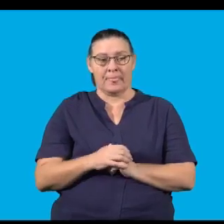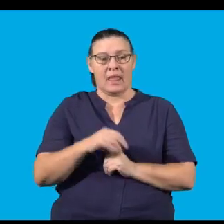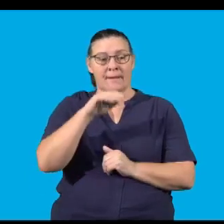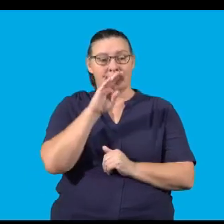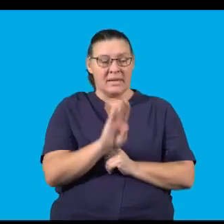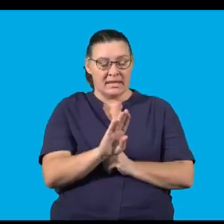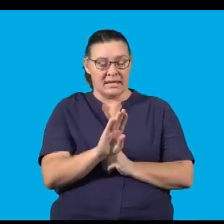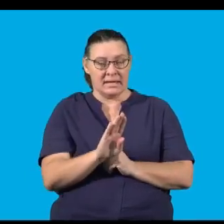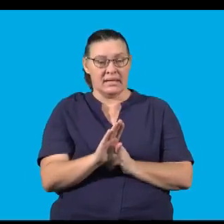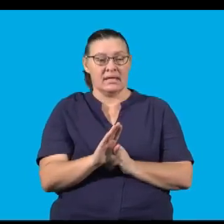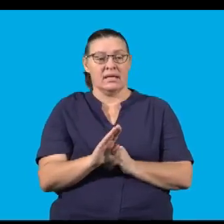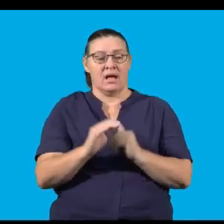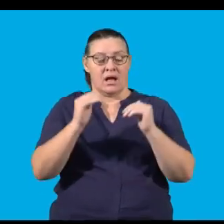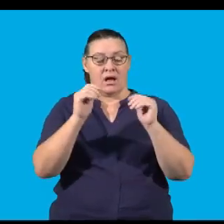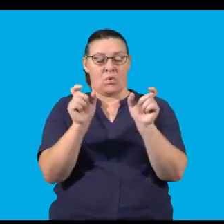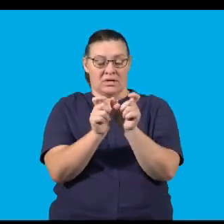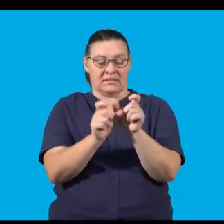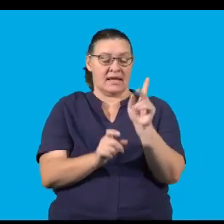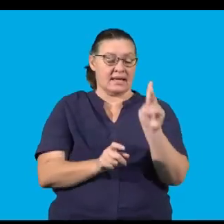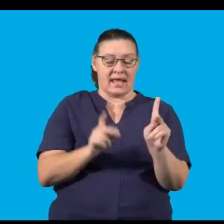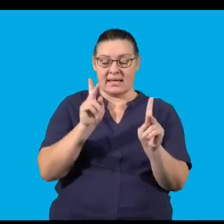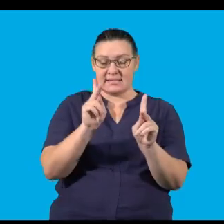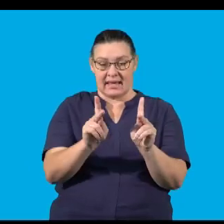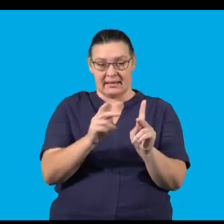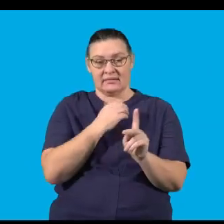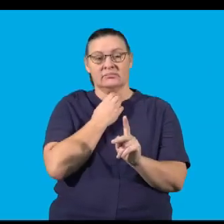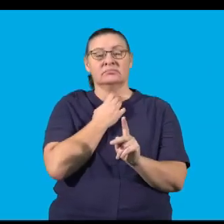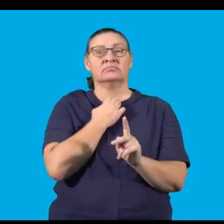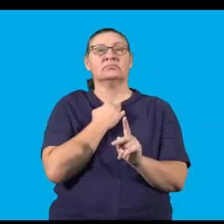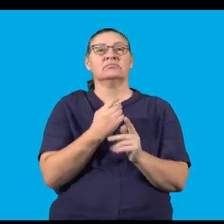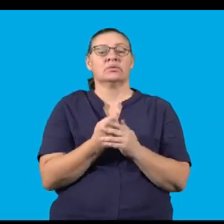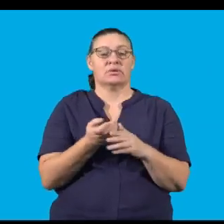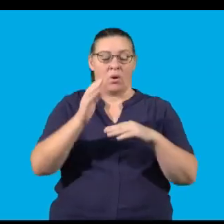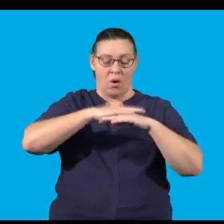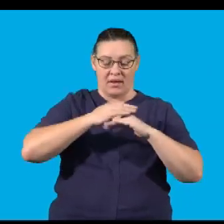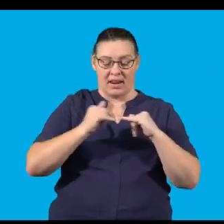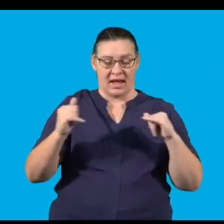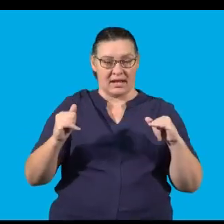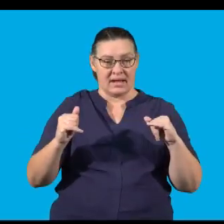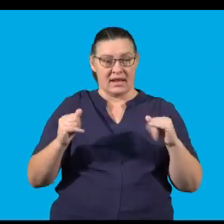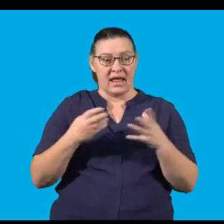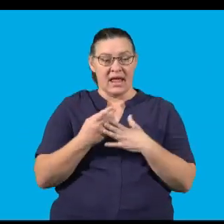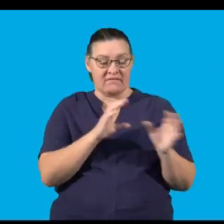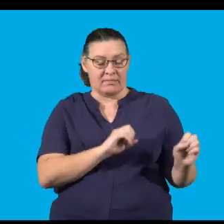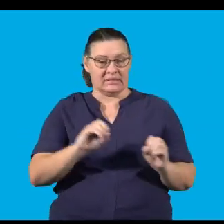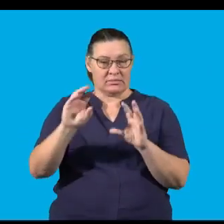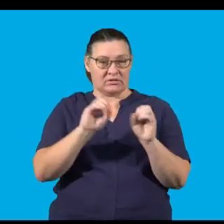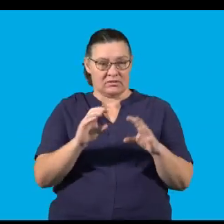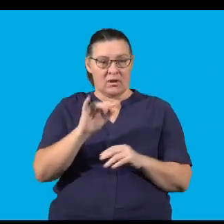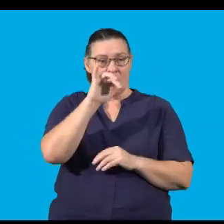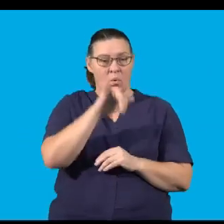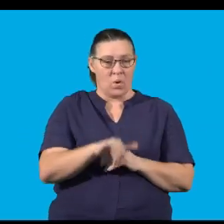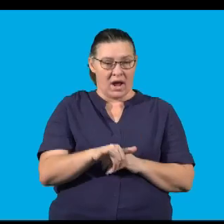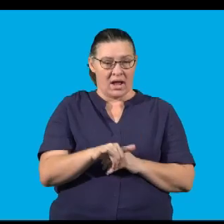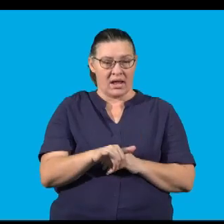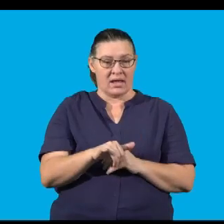B has the coordinates k, k. So therefore, those coordinates lie on this line. So if I substitute